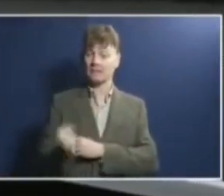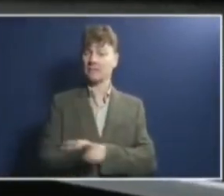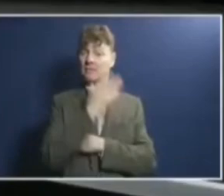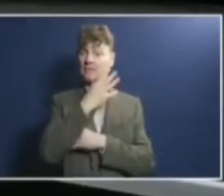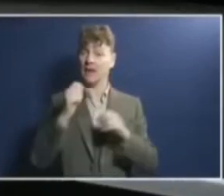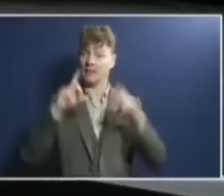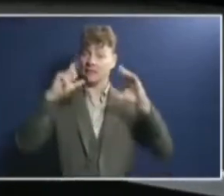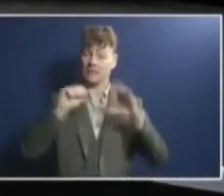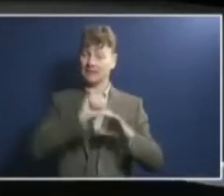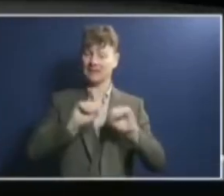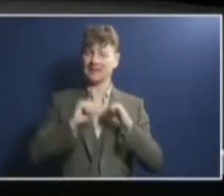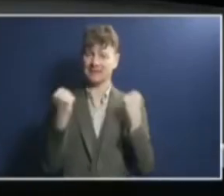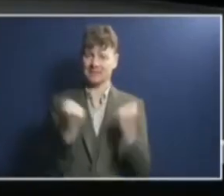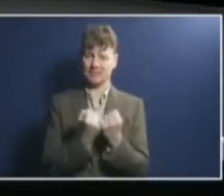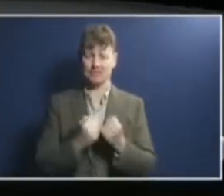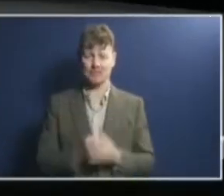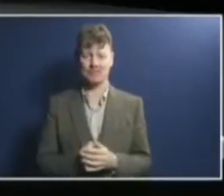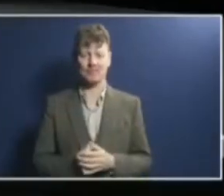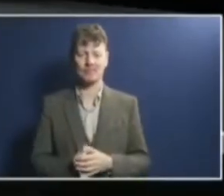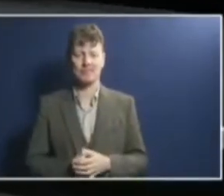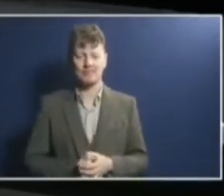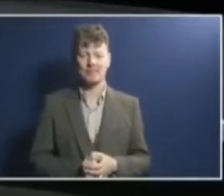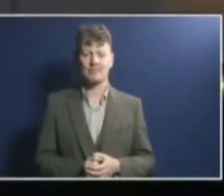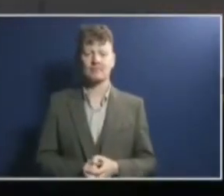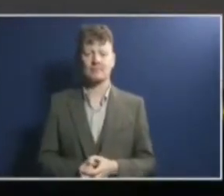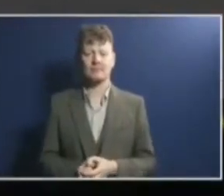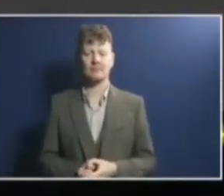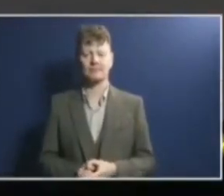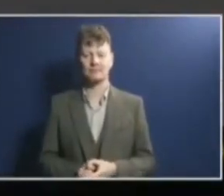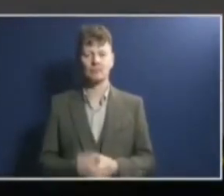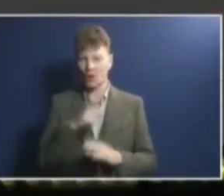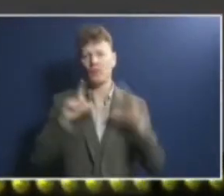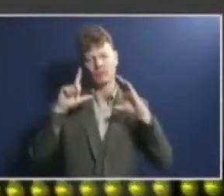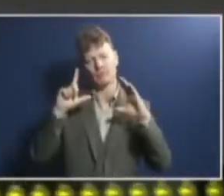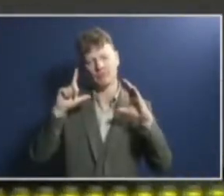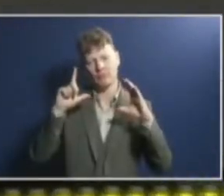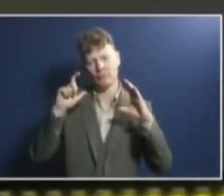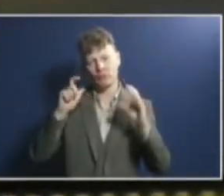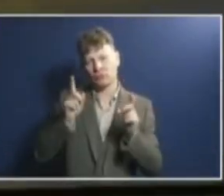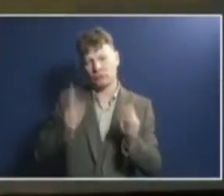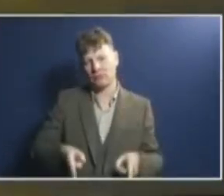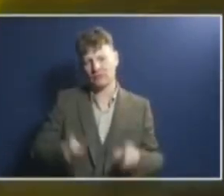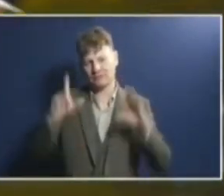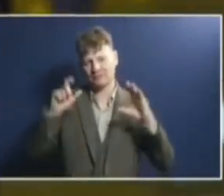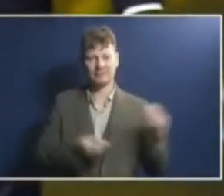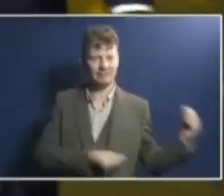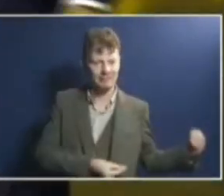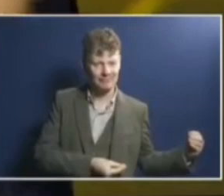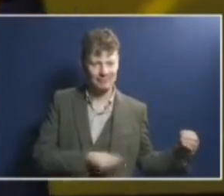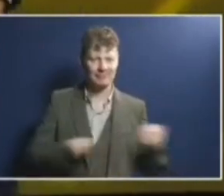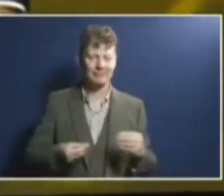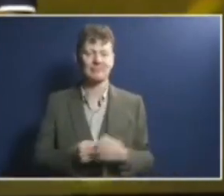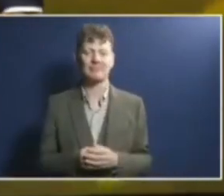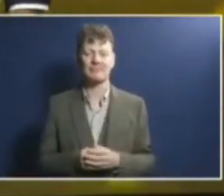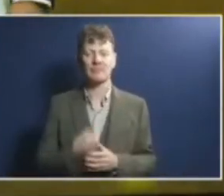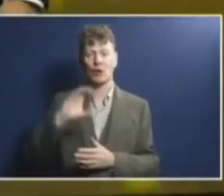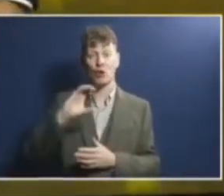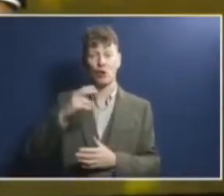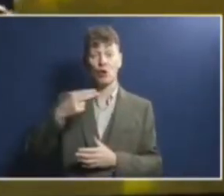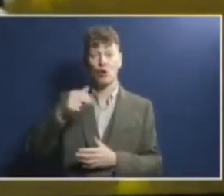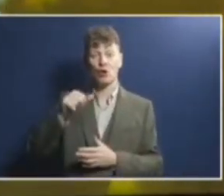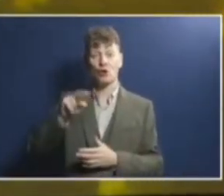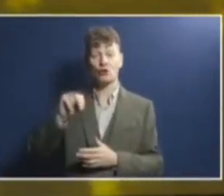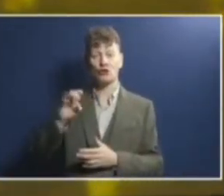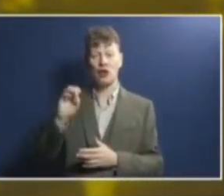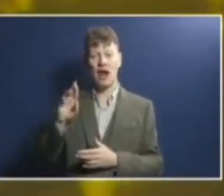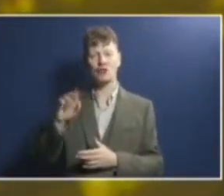Congratulations, sir. Welcome. Okay, photo opportunity. And Chandrayaan 3 mission